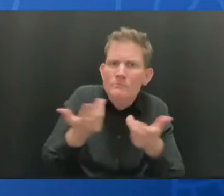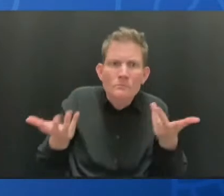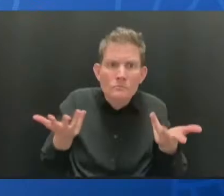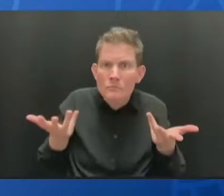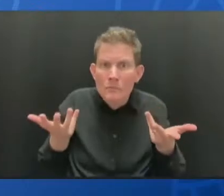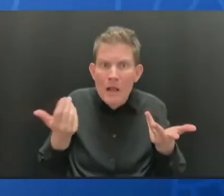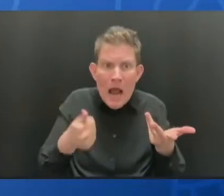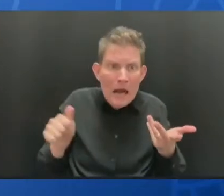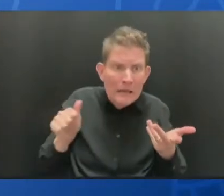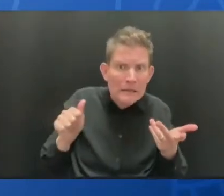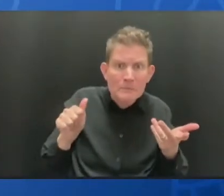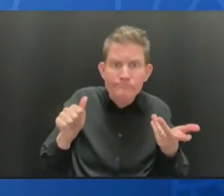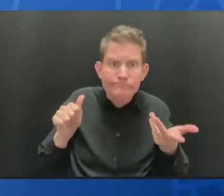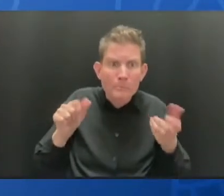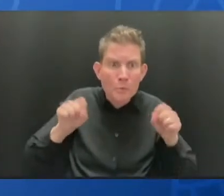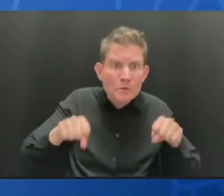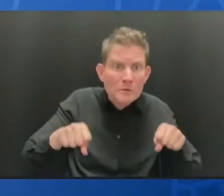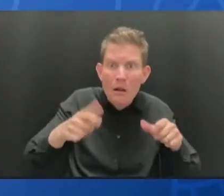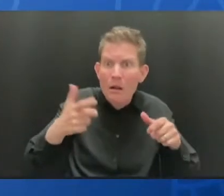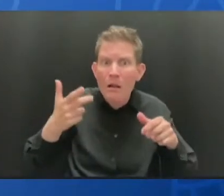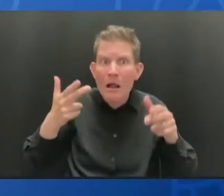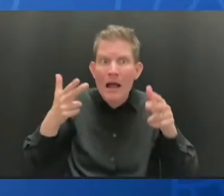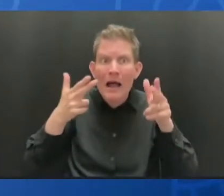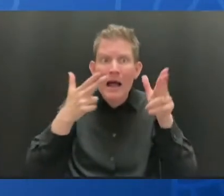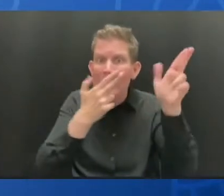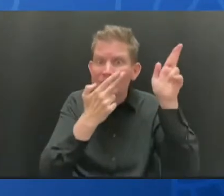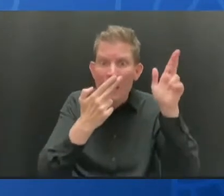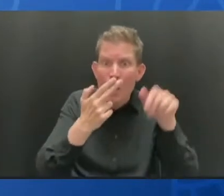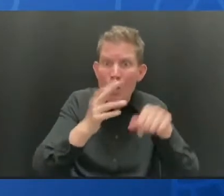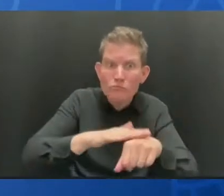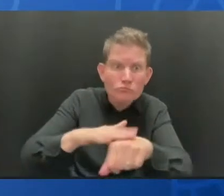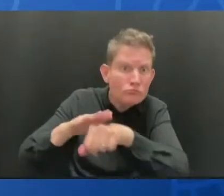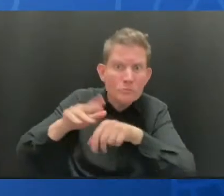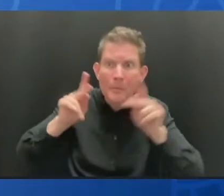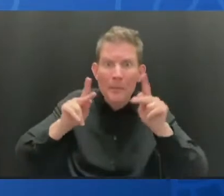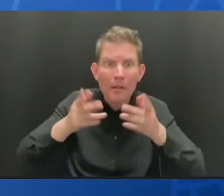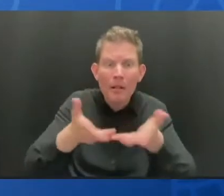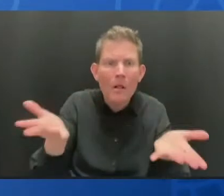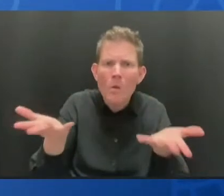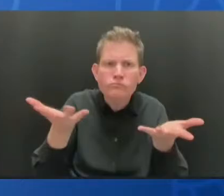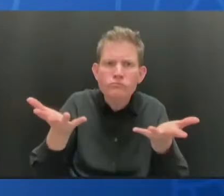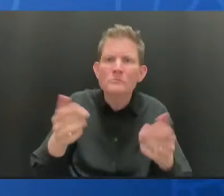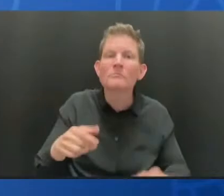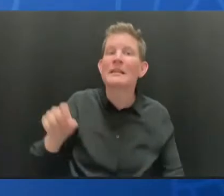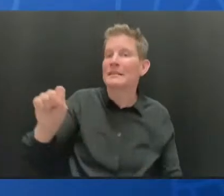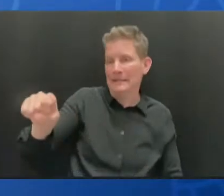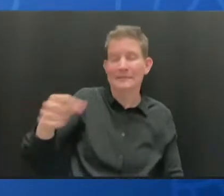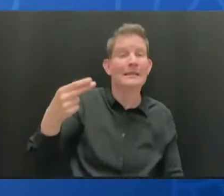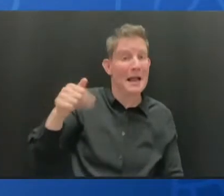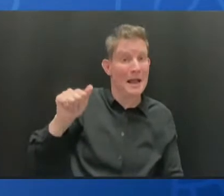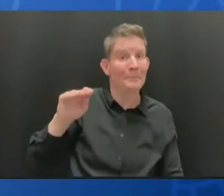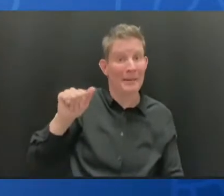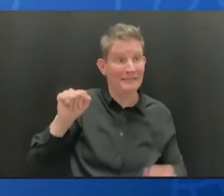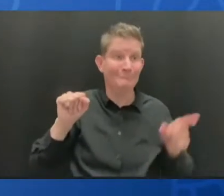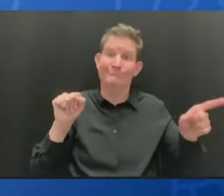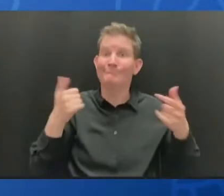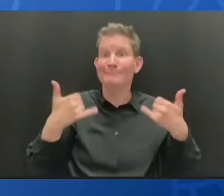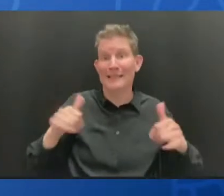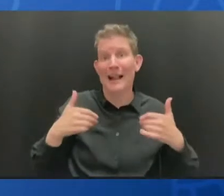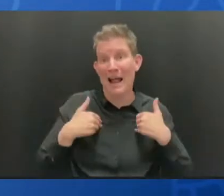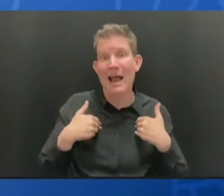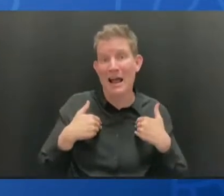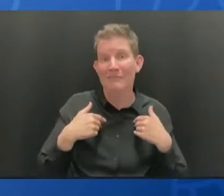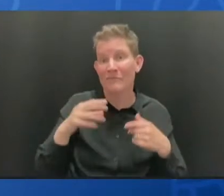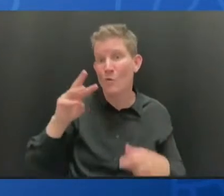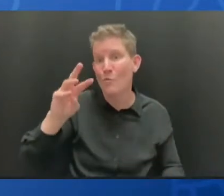being fired and hundreds well, yes, Hamas still has weapons. Hamas is in a situation here where all of